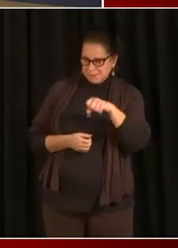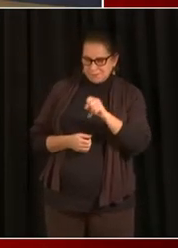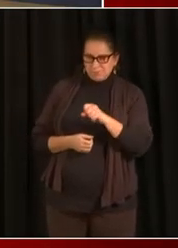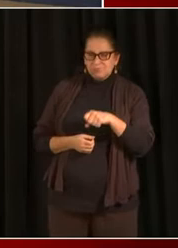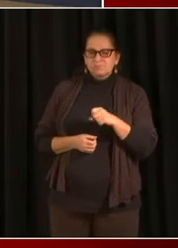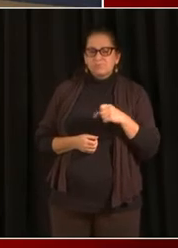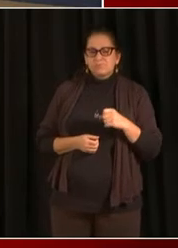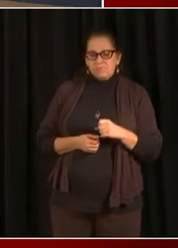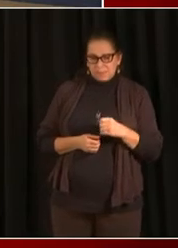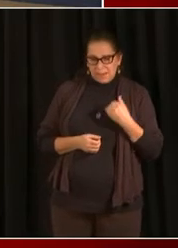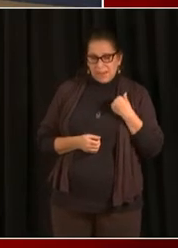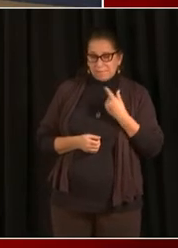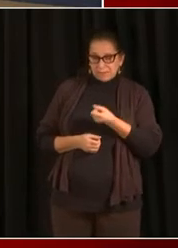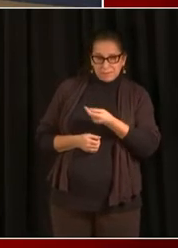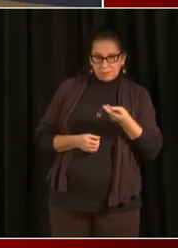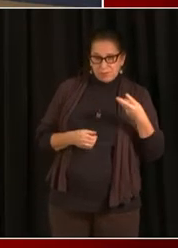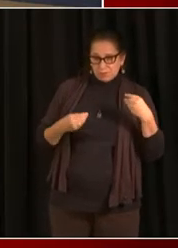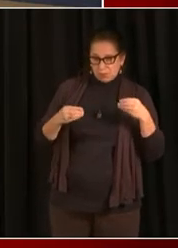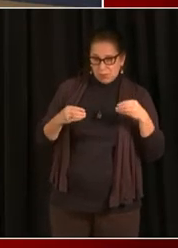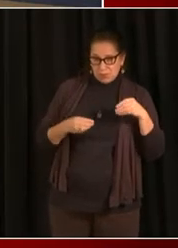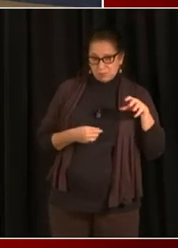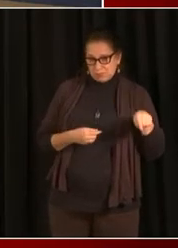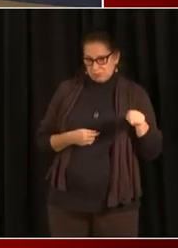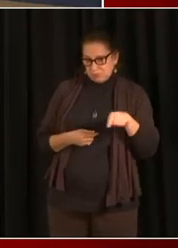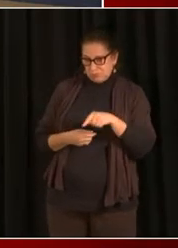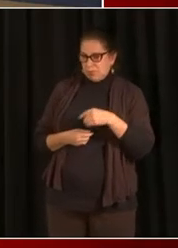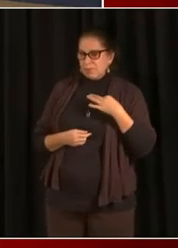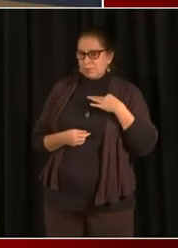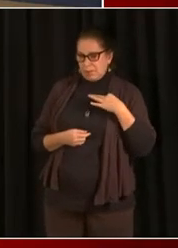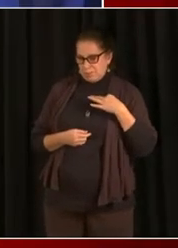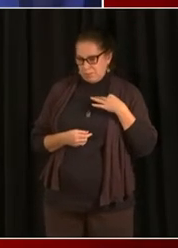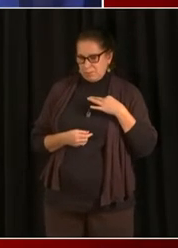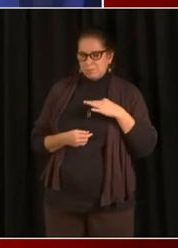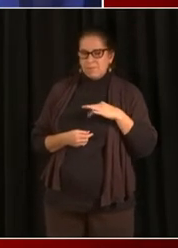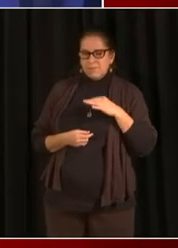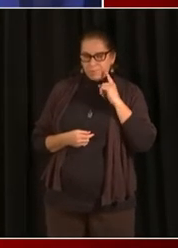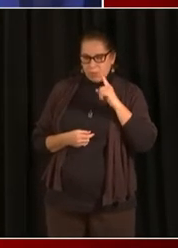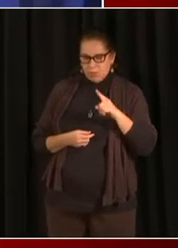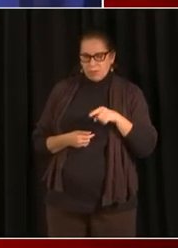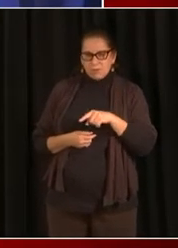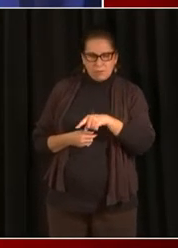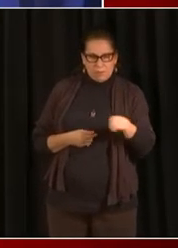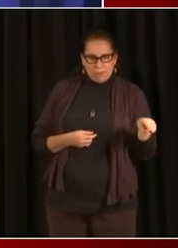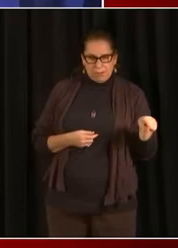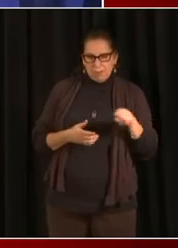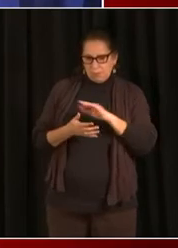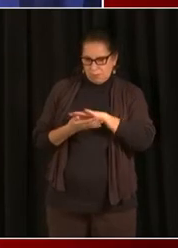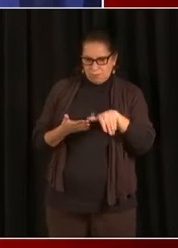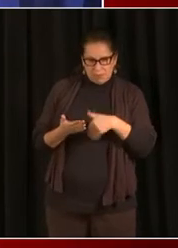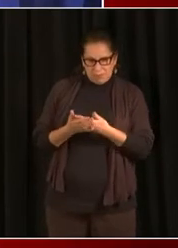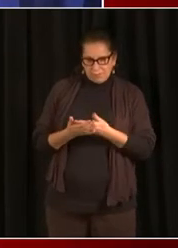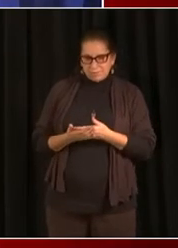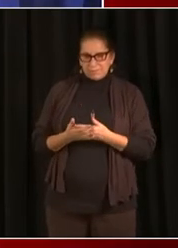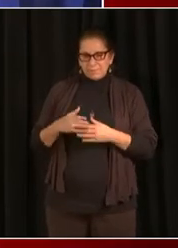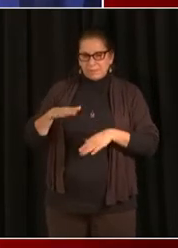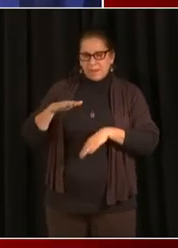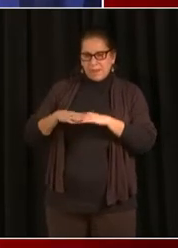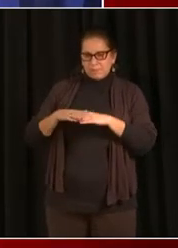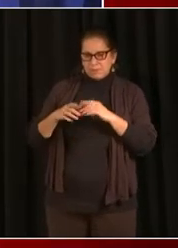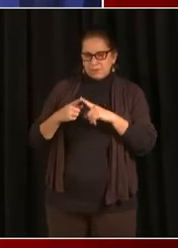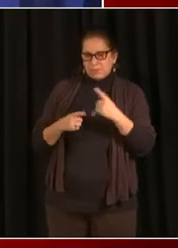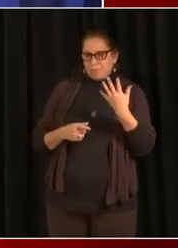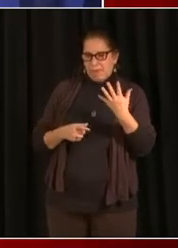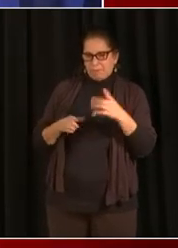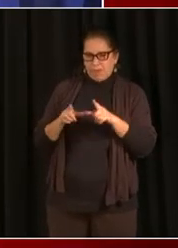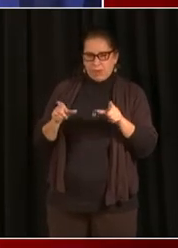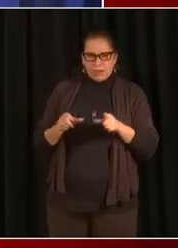If you have multiple locations, you are certainly eligible to apply for those locations. It's up to 5. So